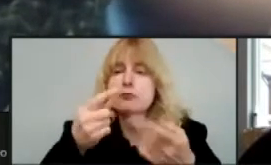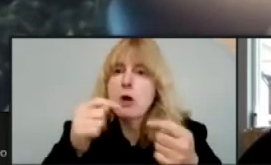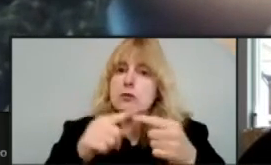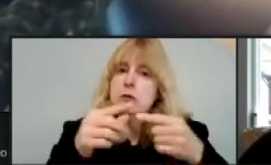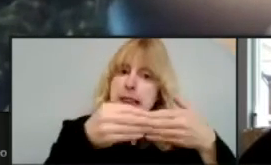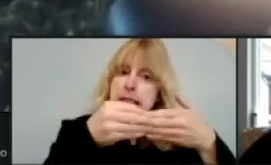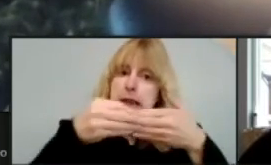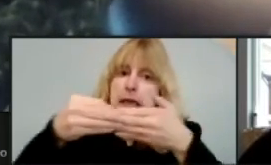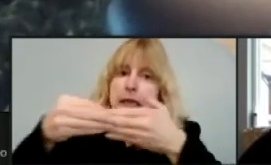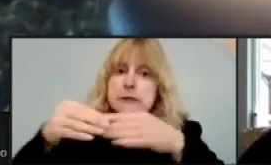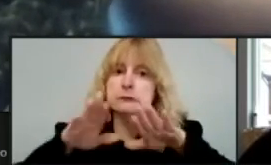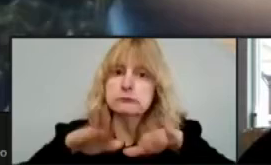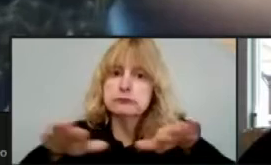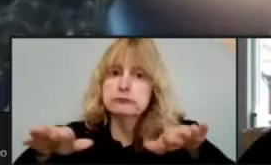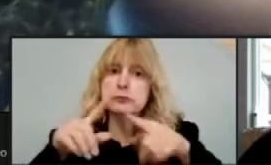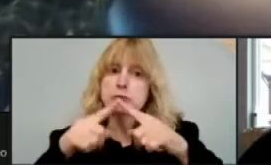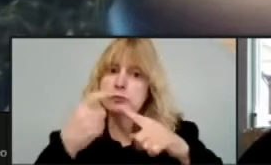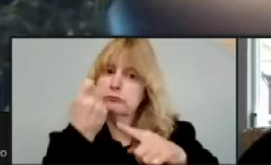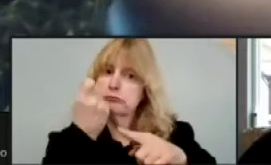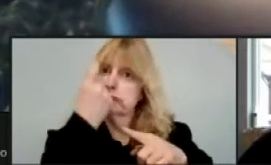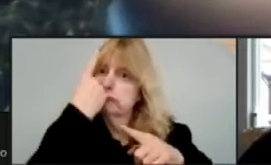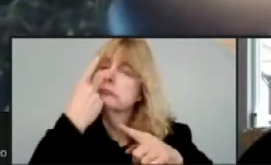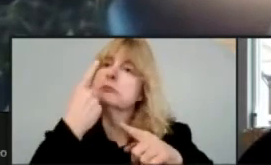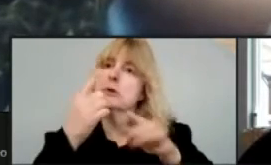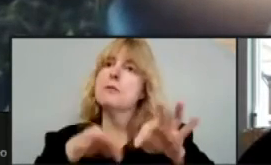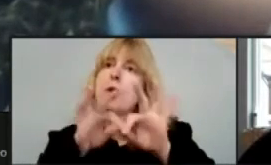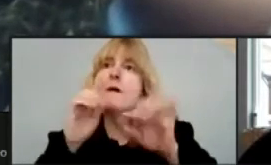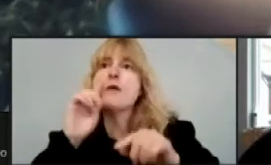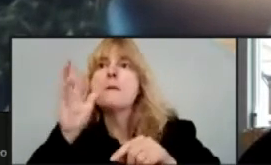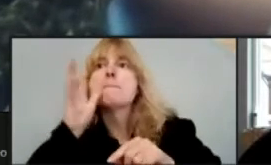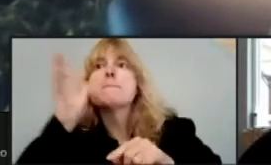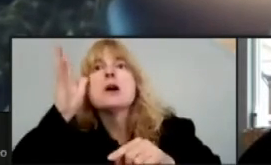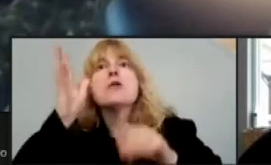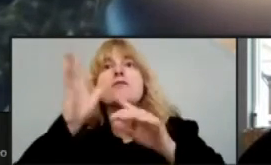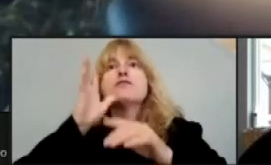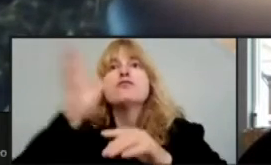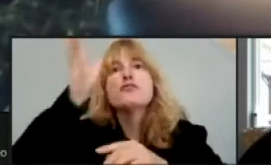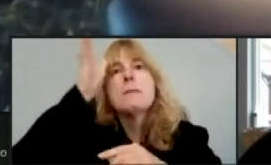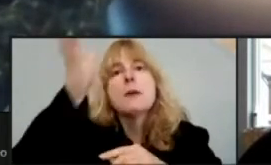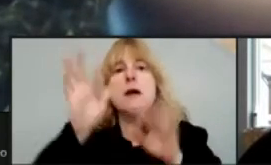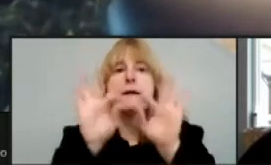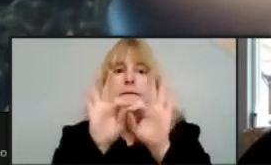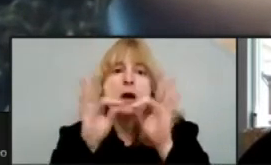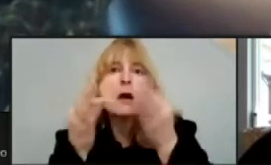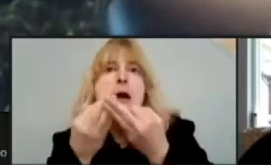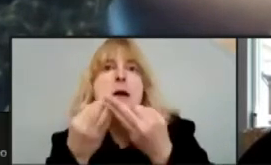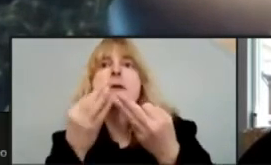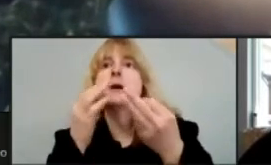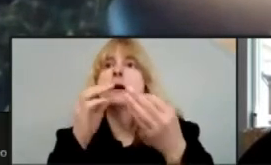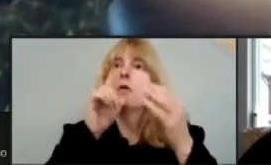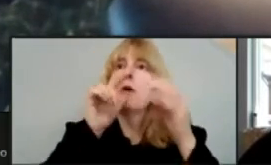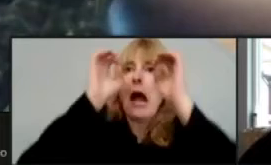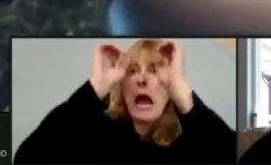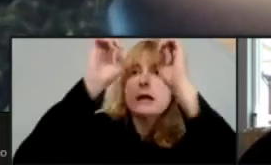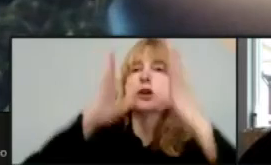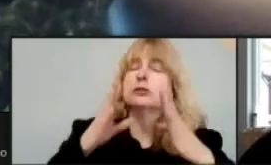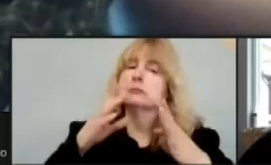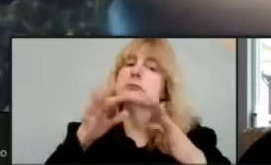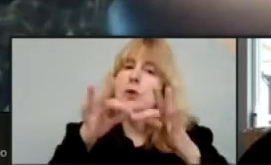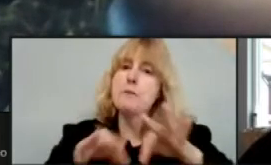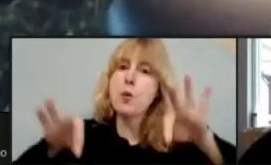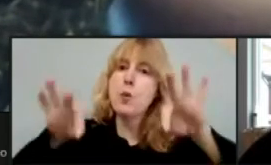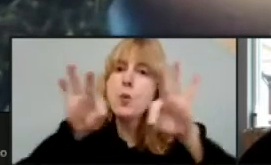important for parents, grandparents, family members, but especially educators in this space. And I think it's important to